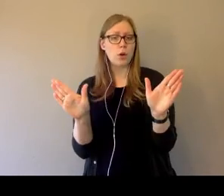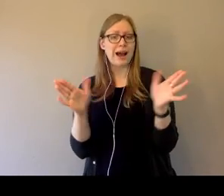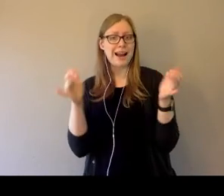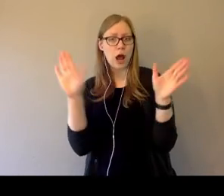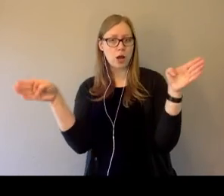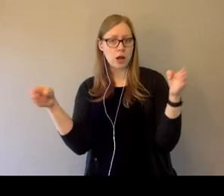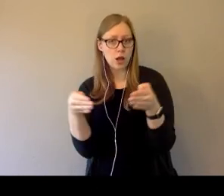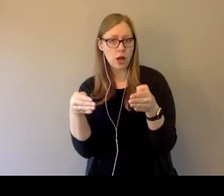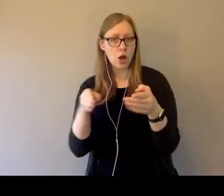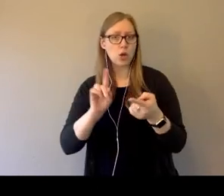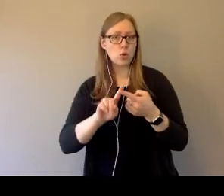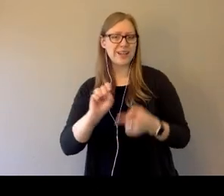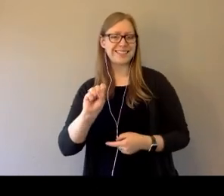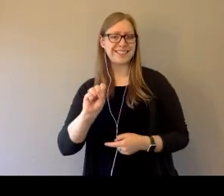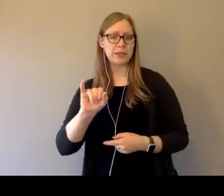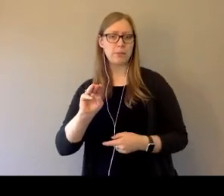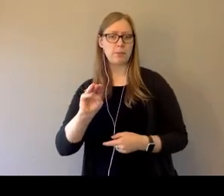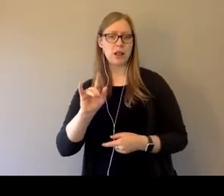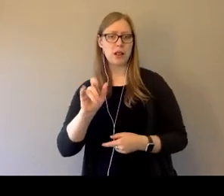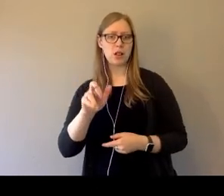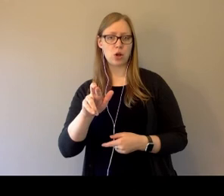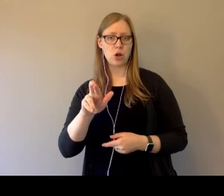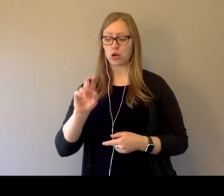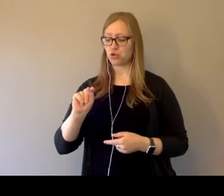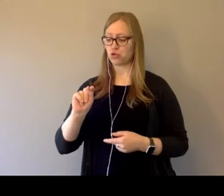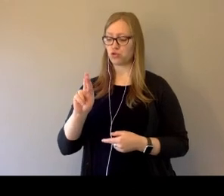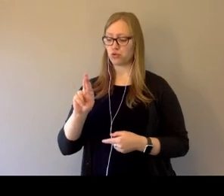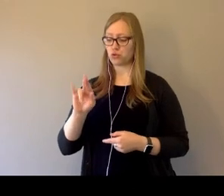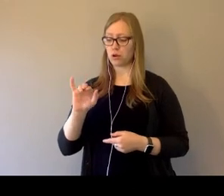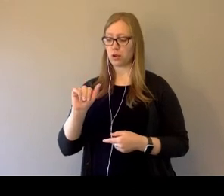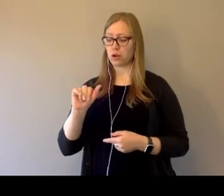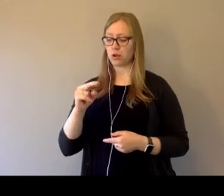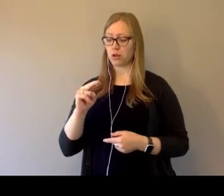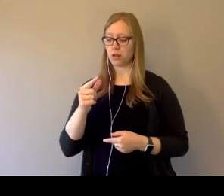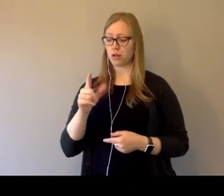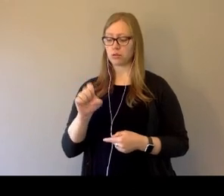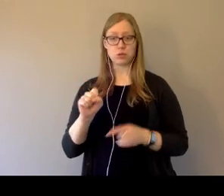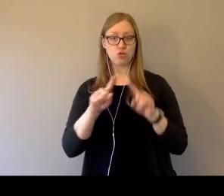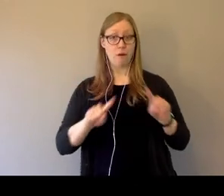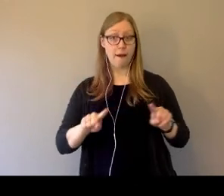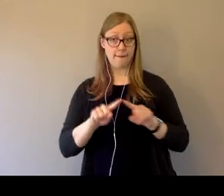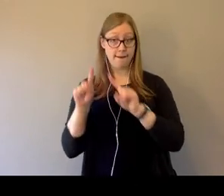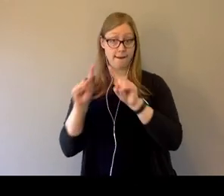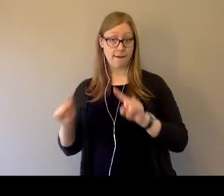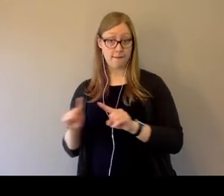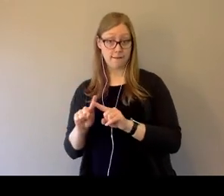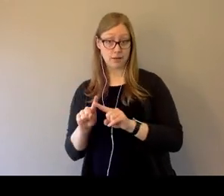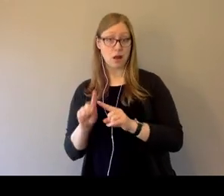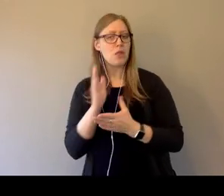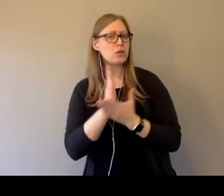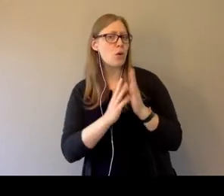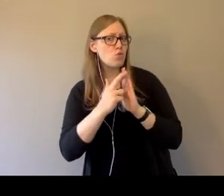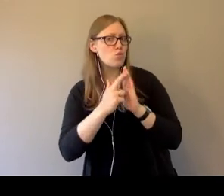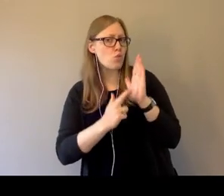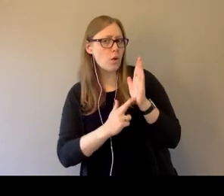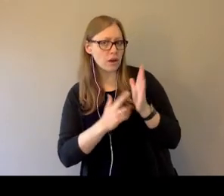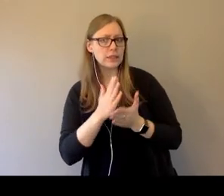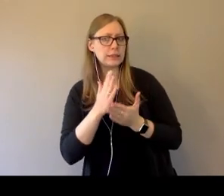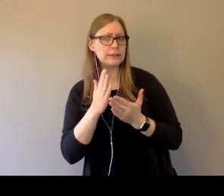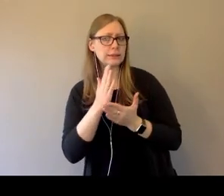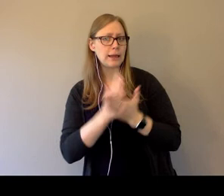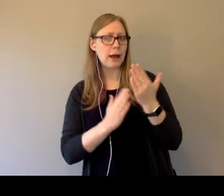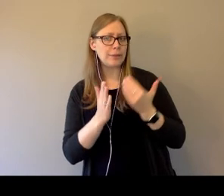are similar. And there are some rules, there's some shortcuts that we can learn that will help us out. So